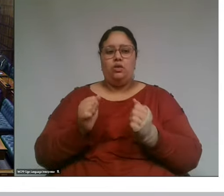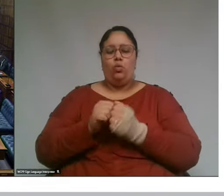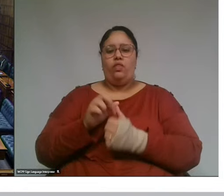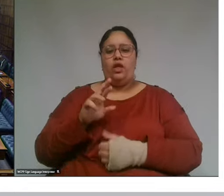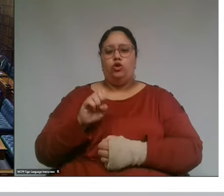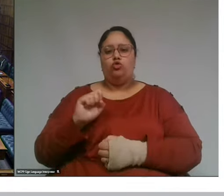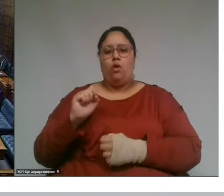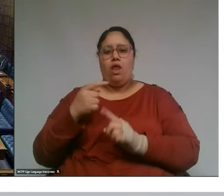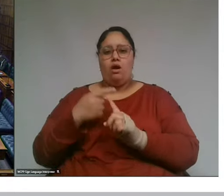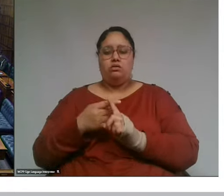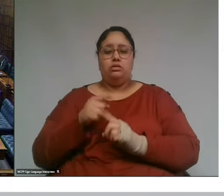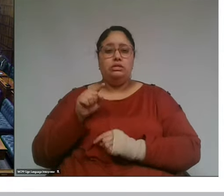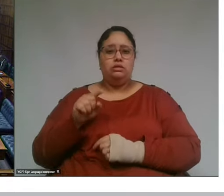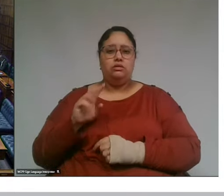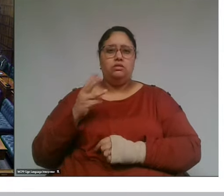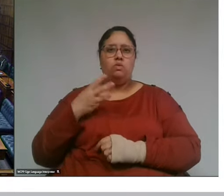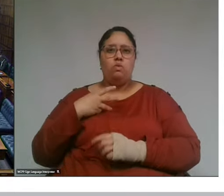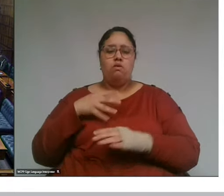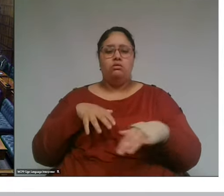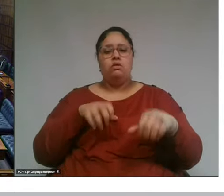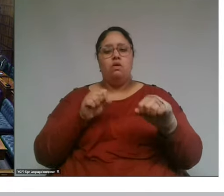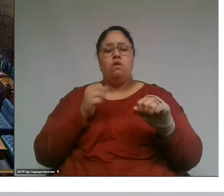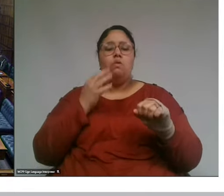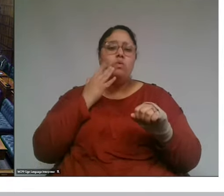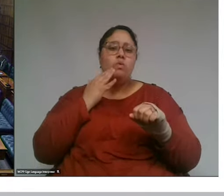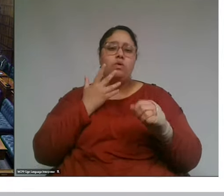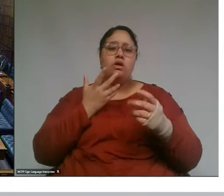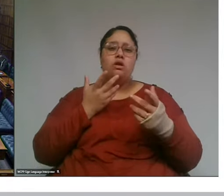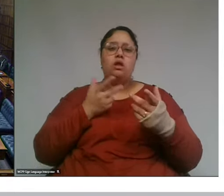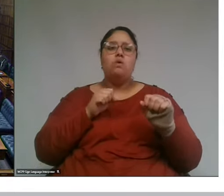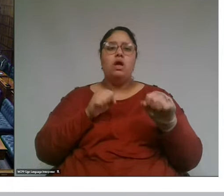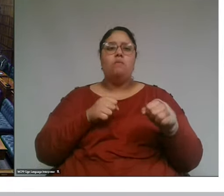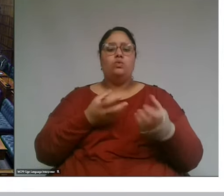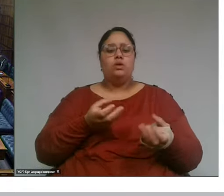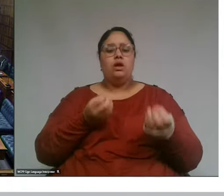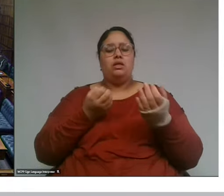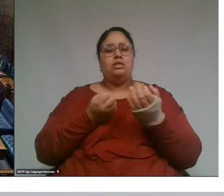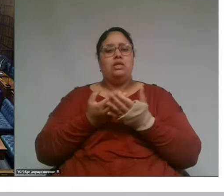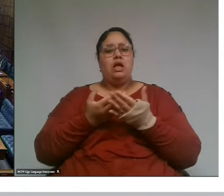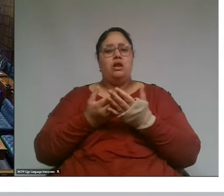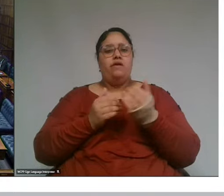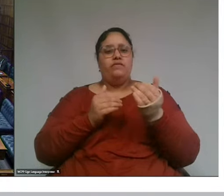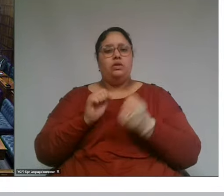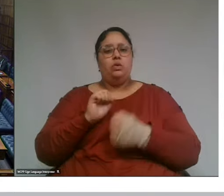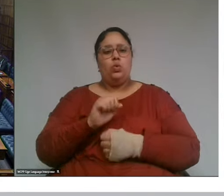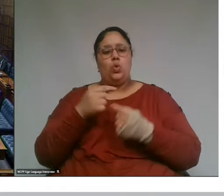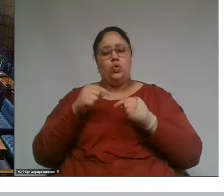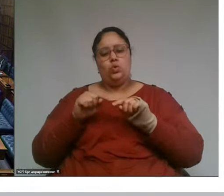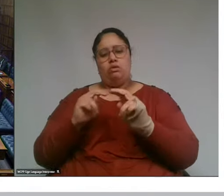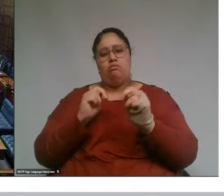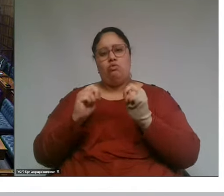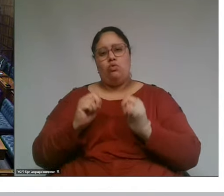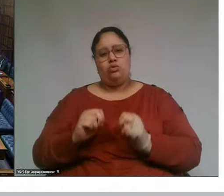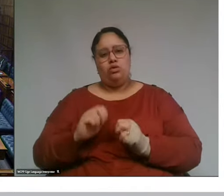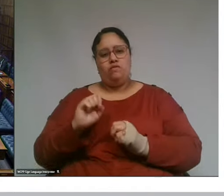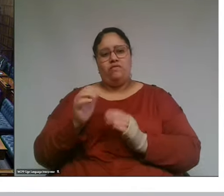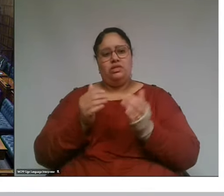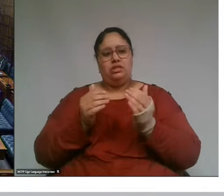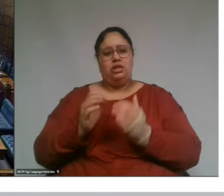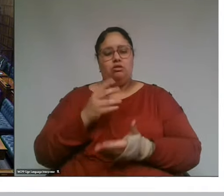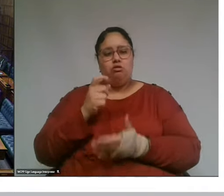resolux was was housed in and was able to secure a tenant in the facility during the negotiations of the facility